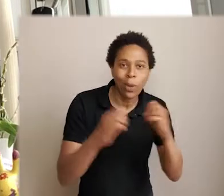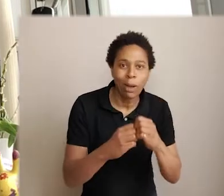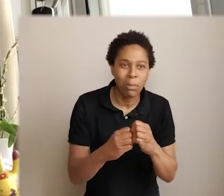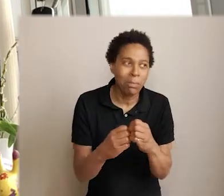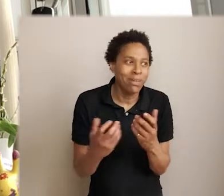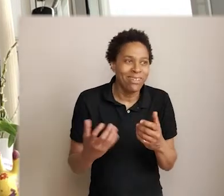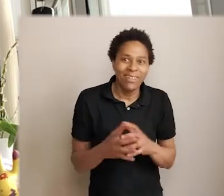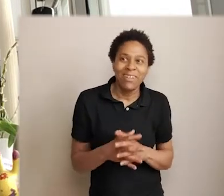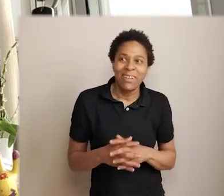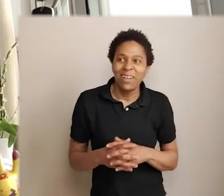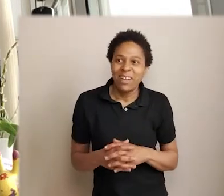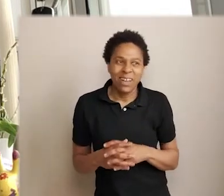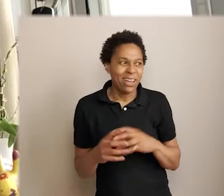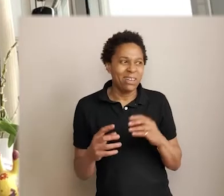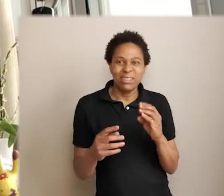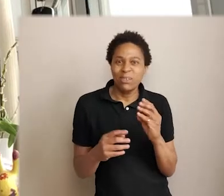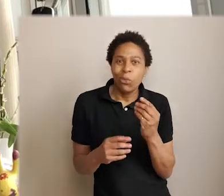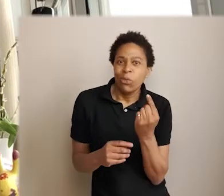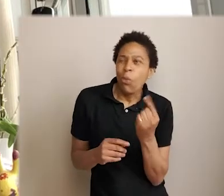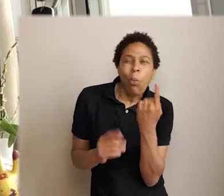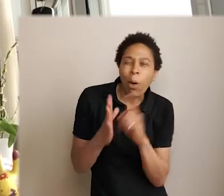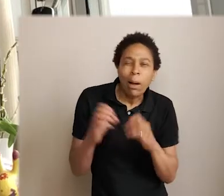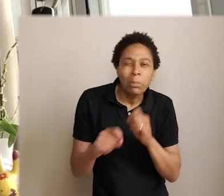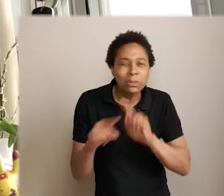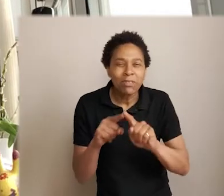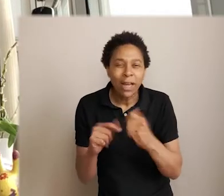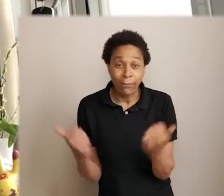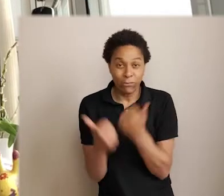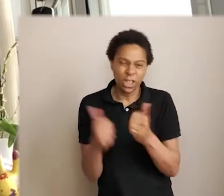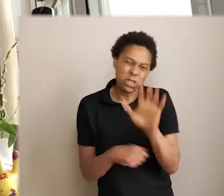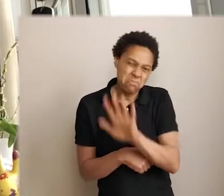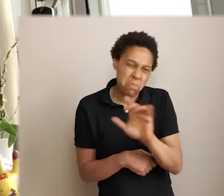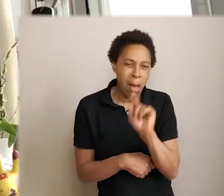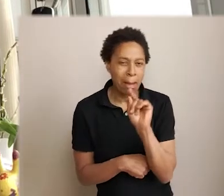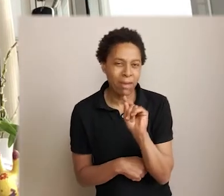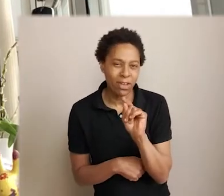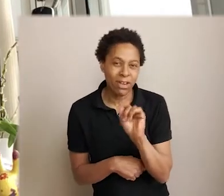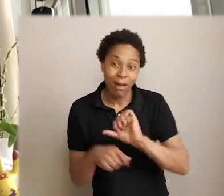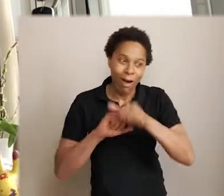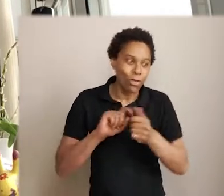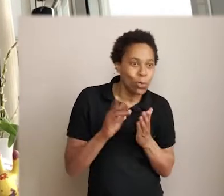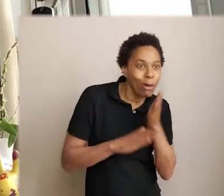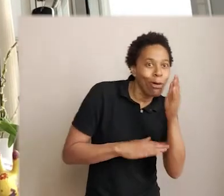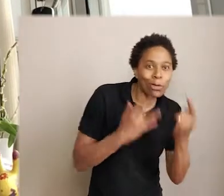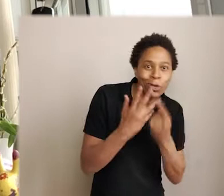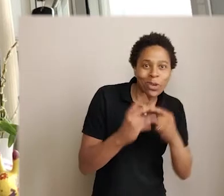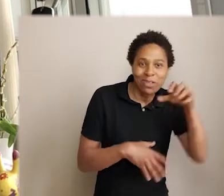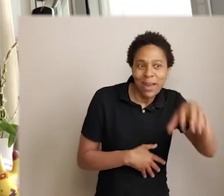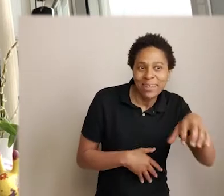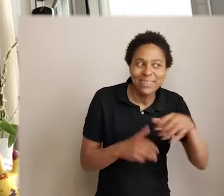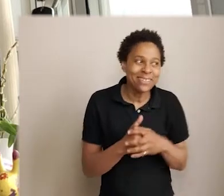Club, which finished about 11 o'clock, and then we'd go somewhere where they had afterwards,